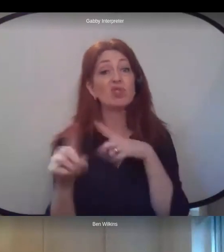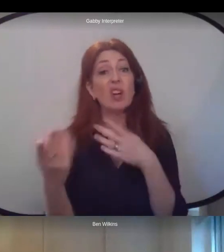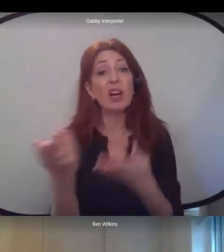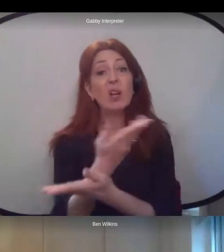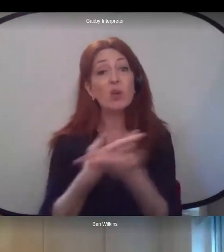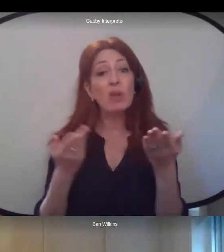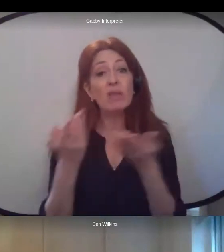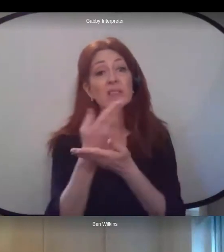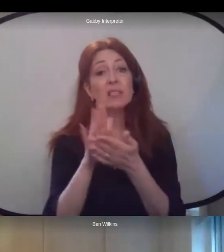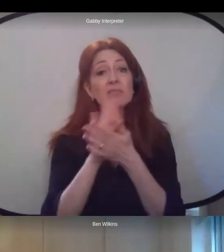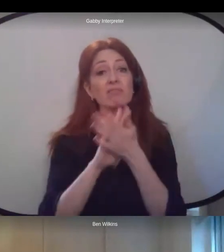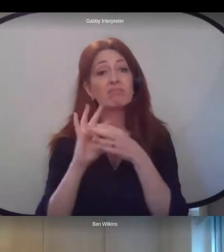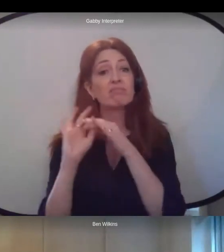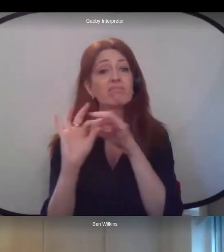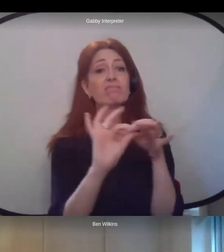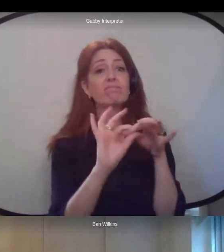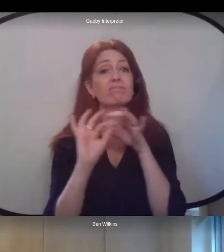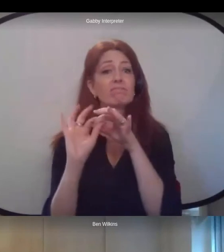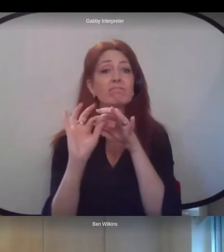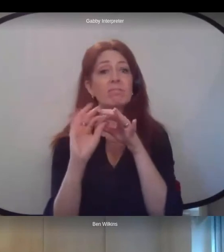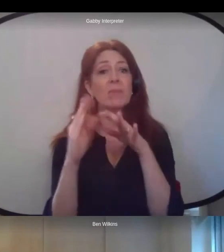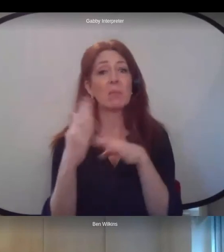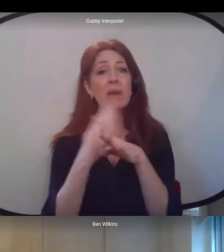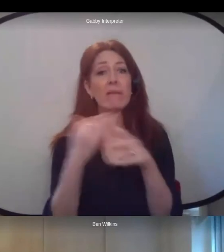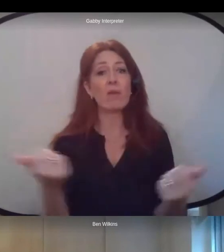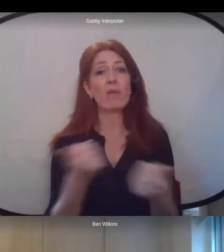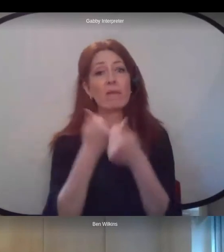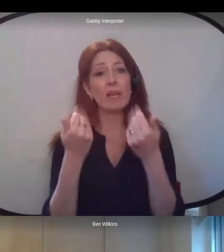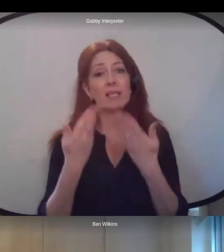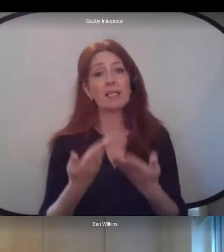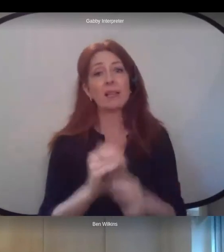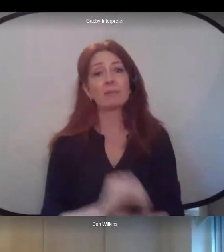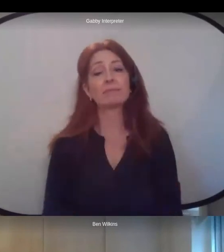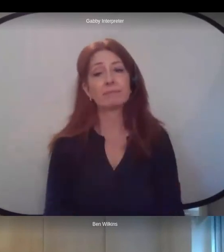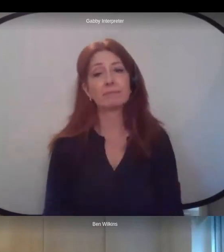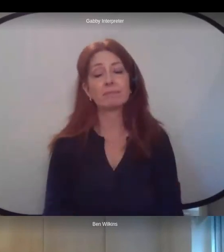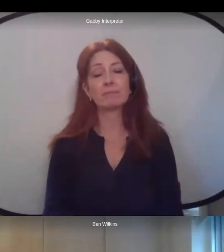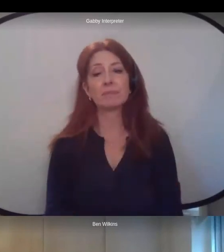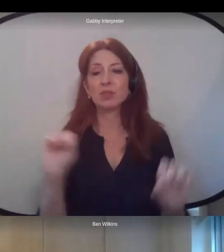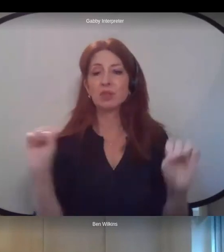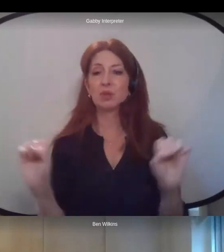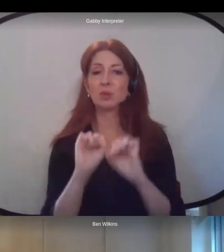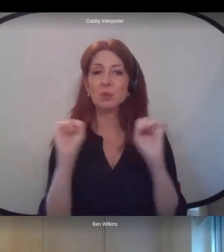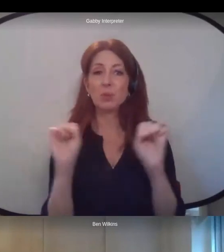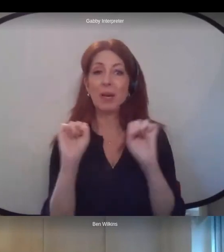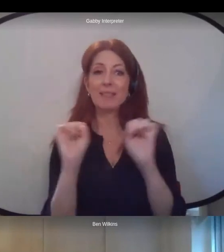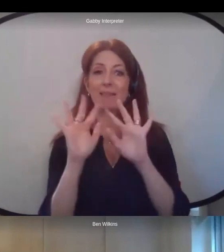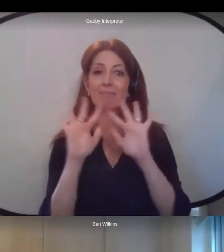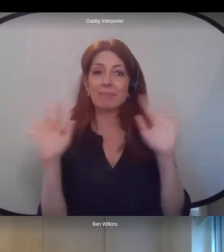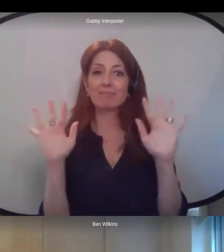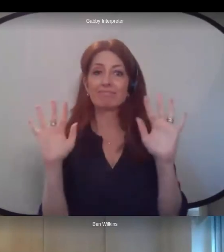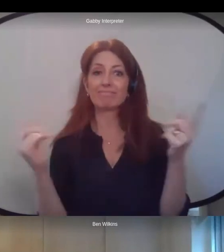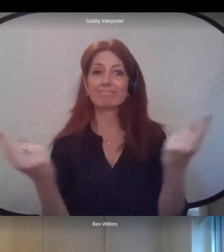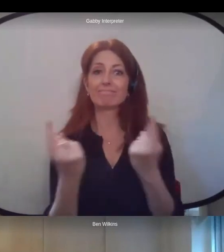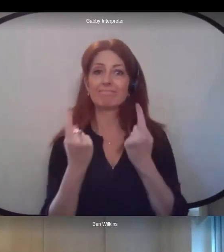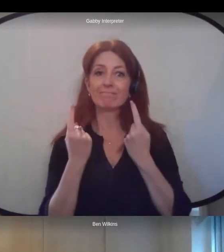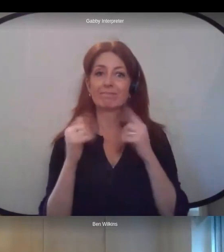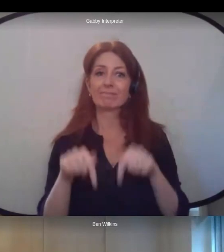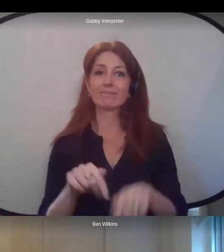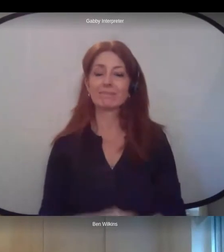those before we bring the session to a close. So just waiting for my panelists to come back on